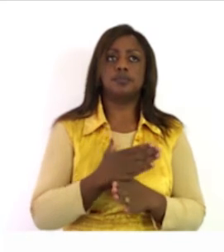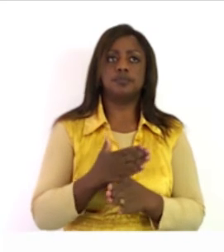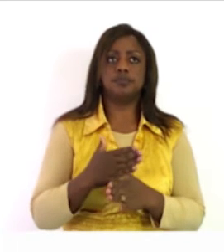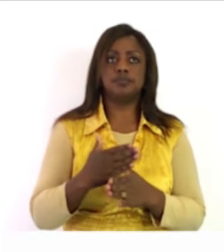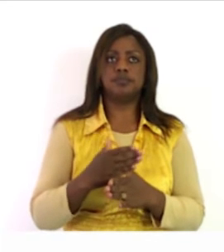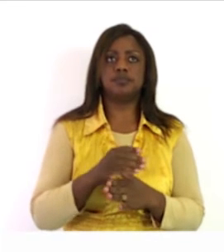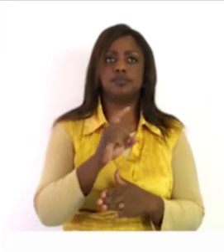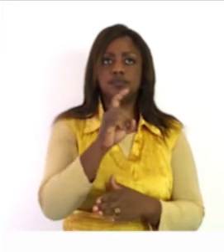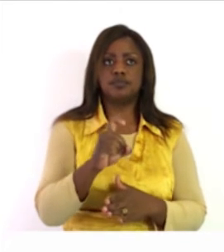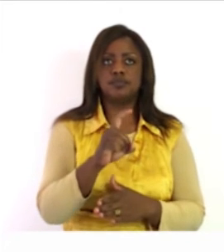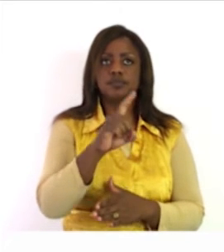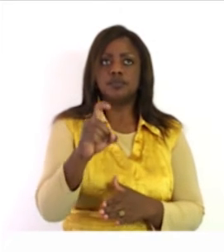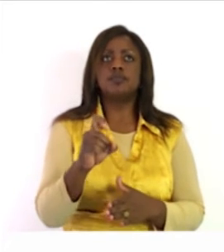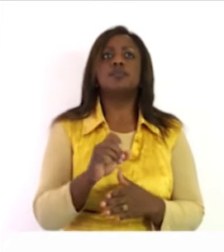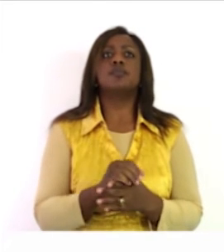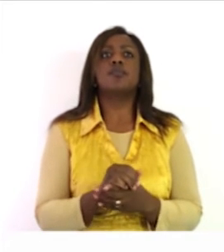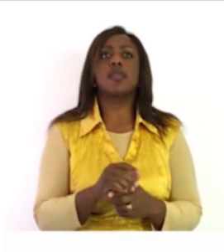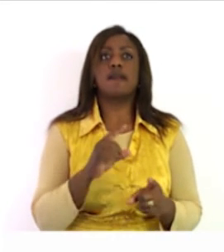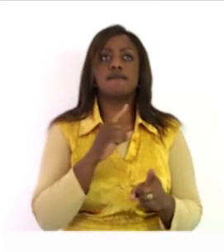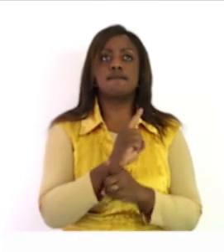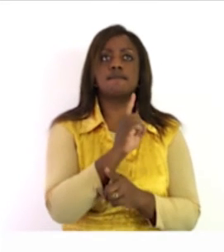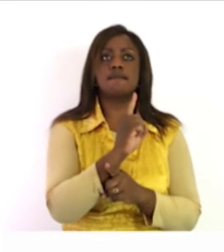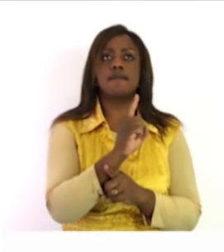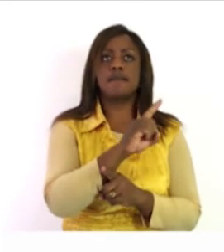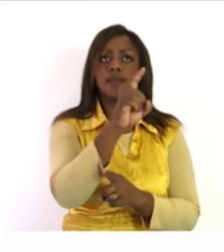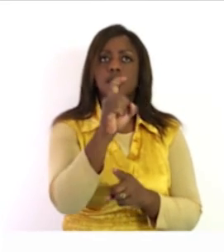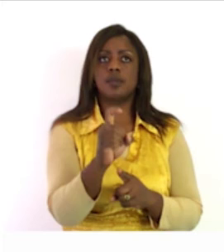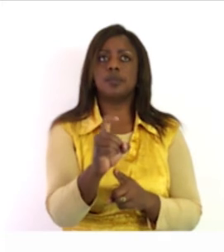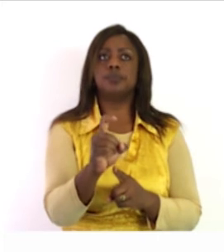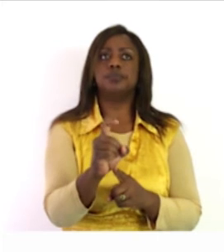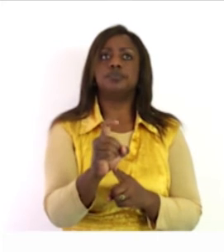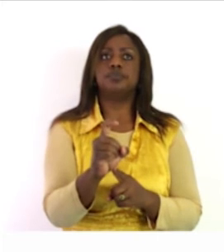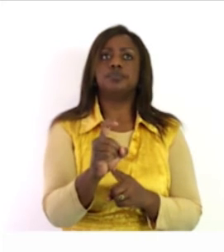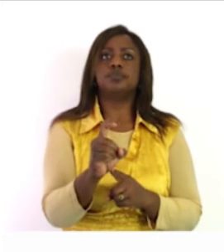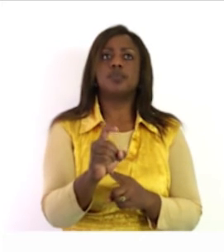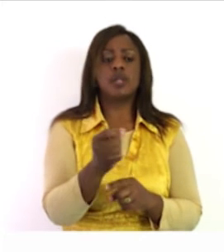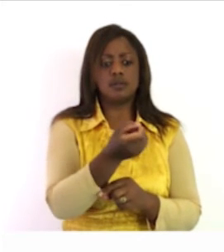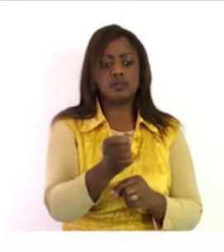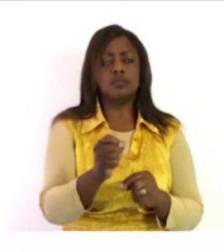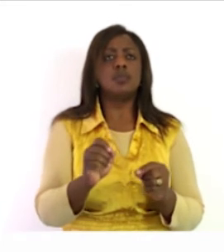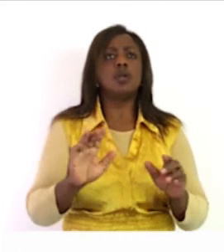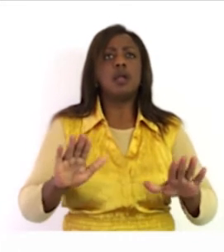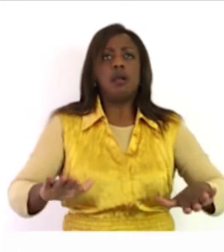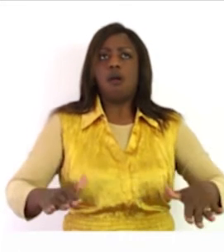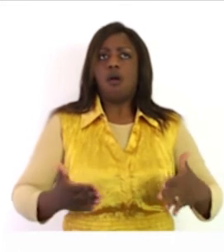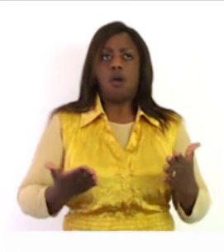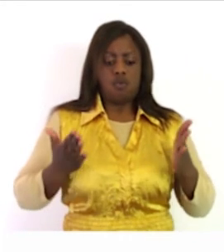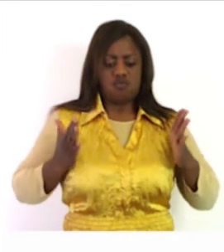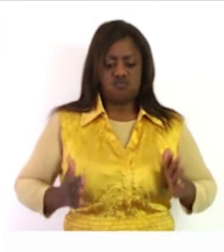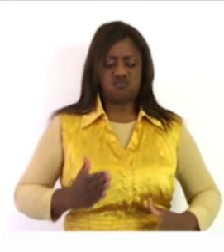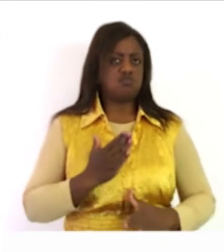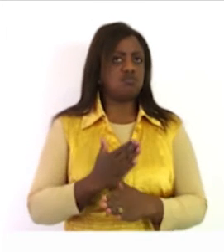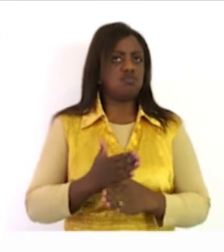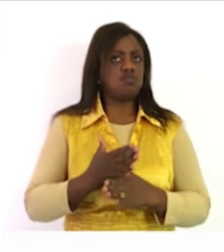quiz. The first question on the quiz is, state how physical activities and